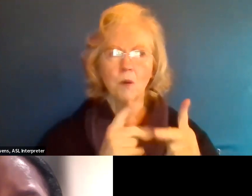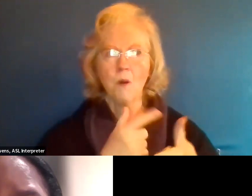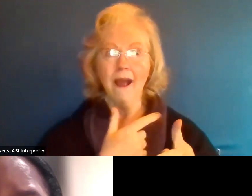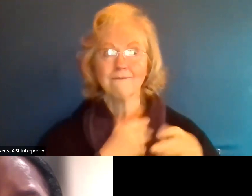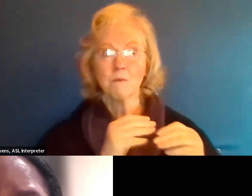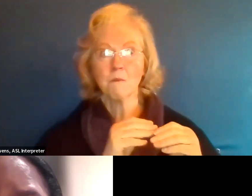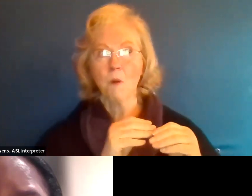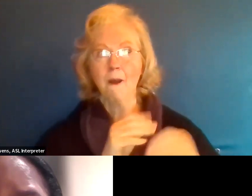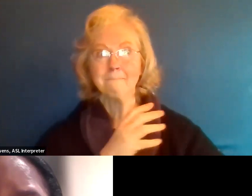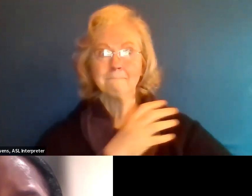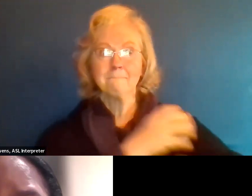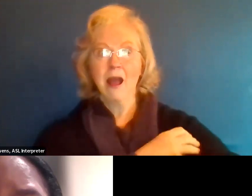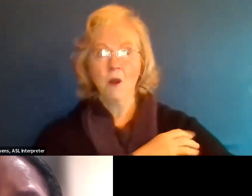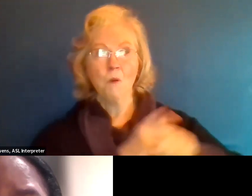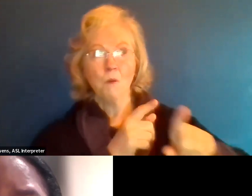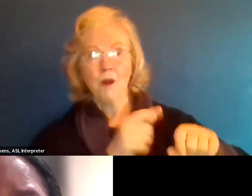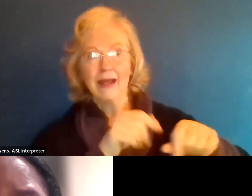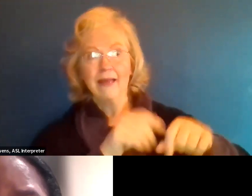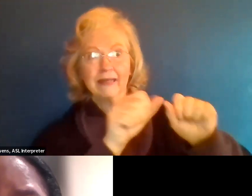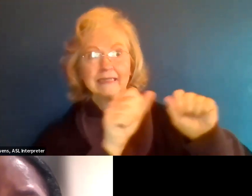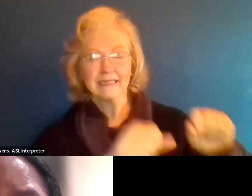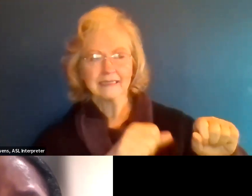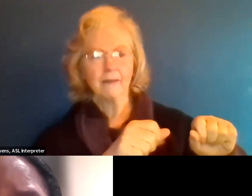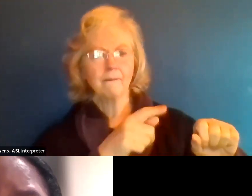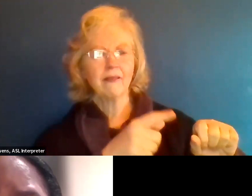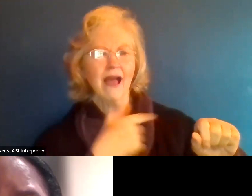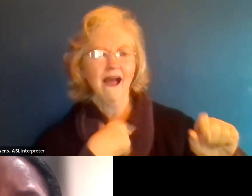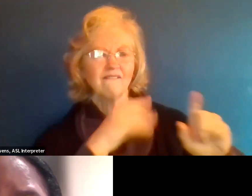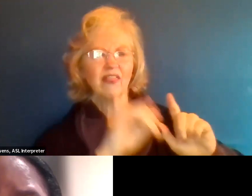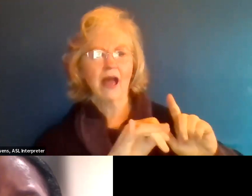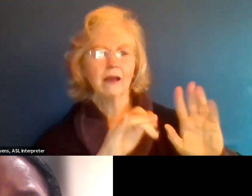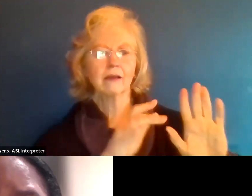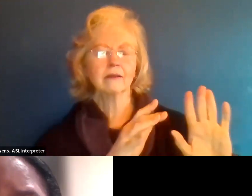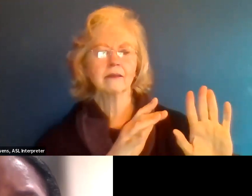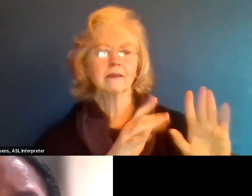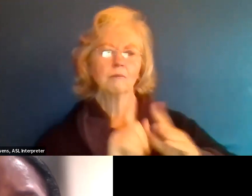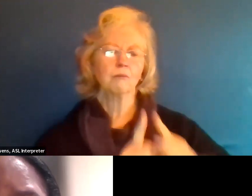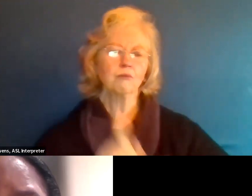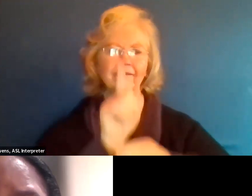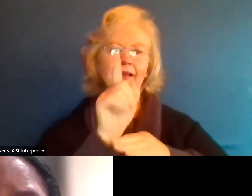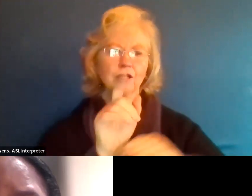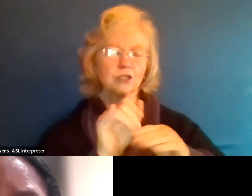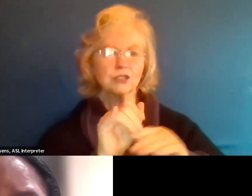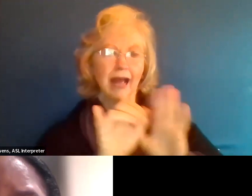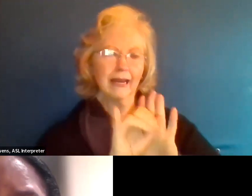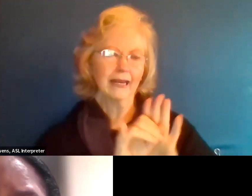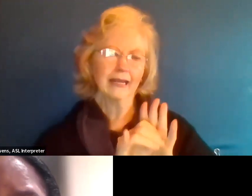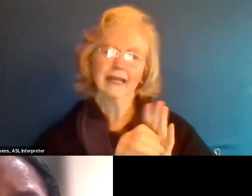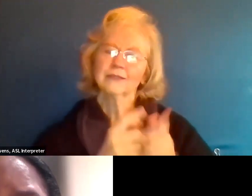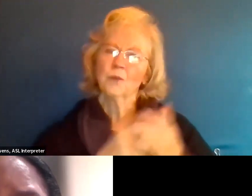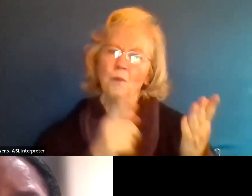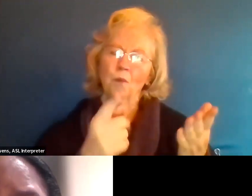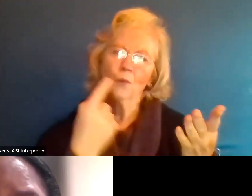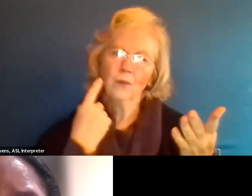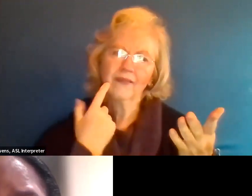to be of those privileged identities. And I'm wondering, I guess what do you think would be some of the most significant steps that an